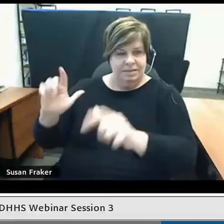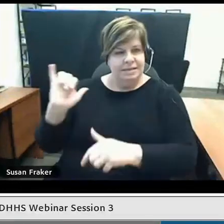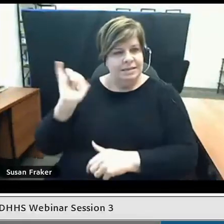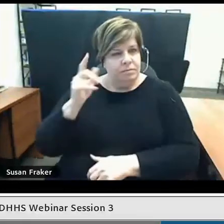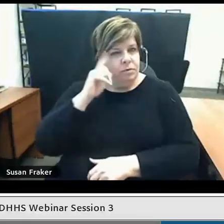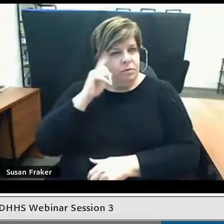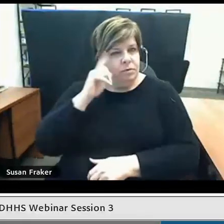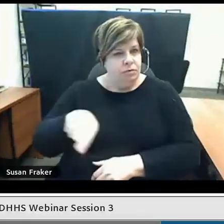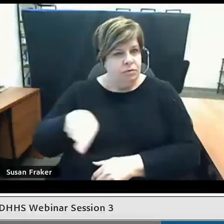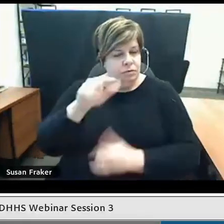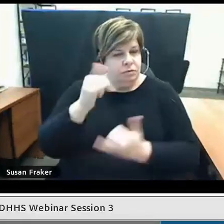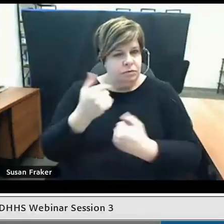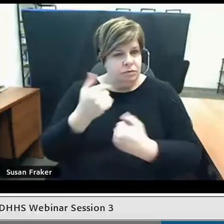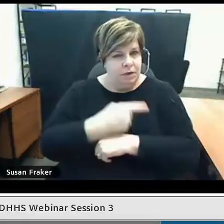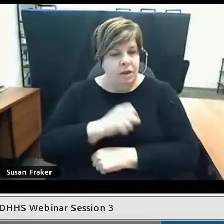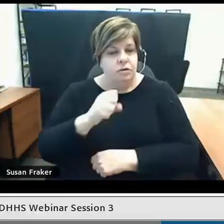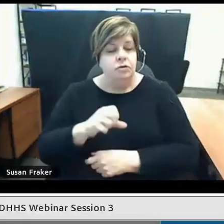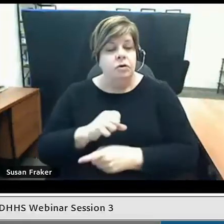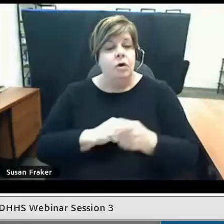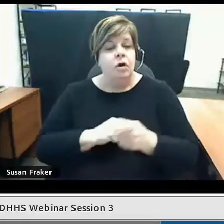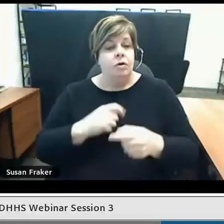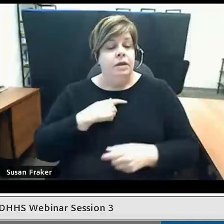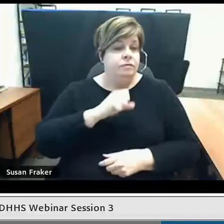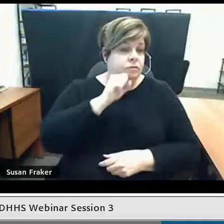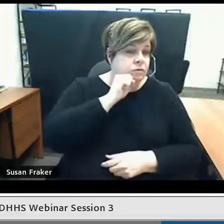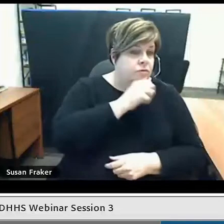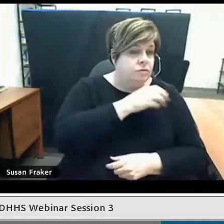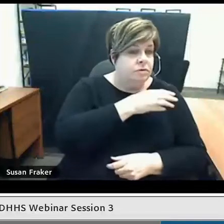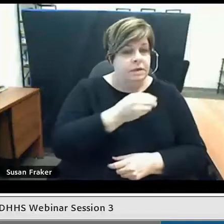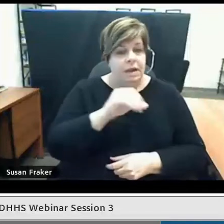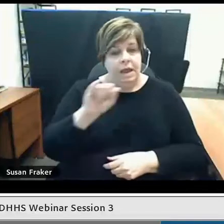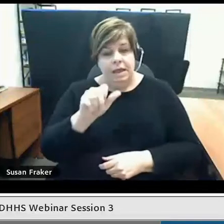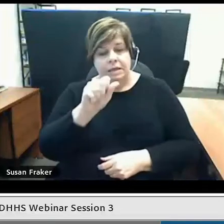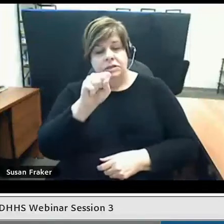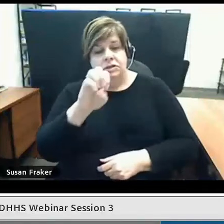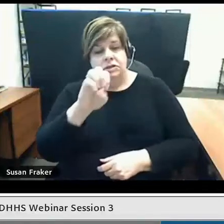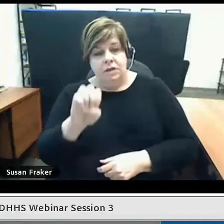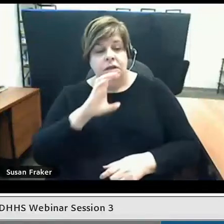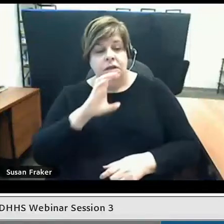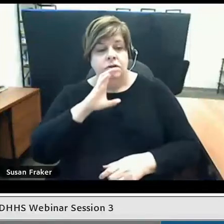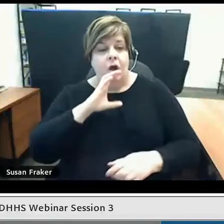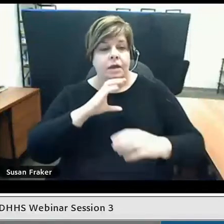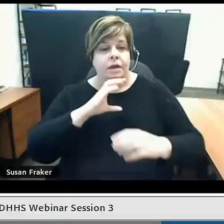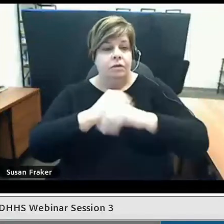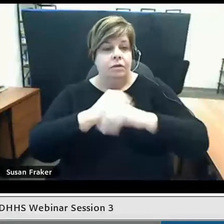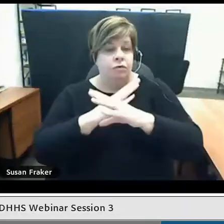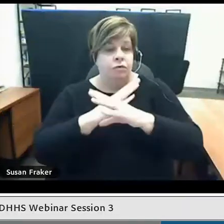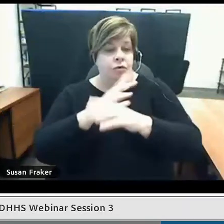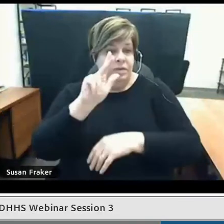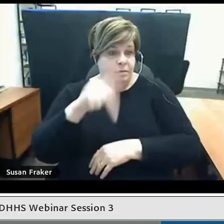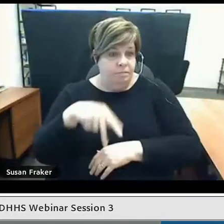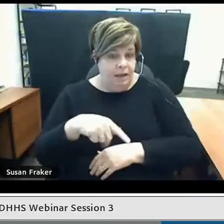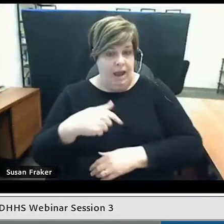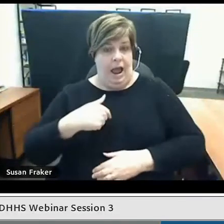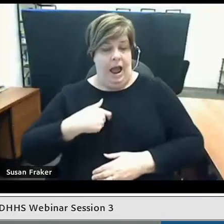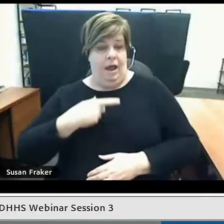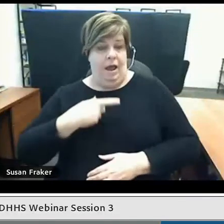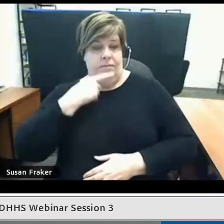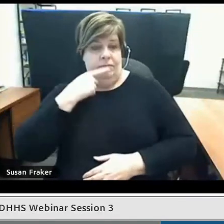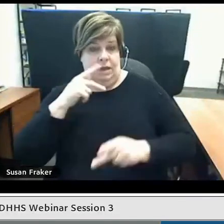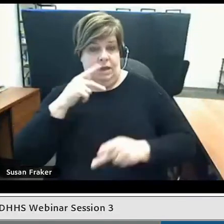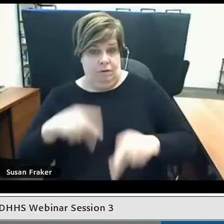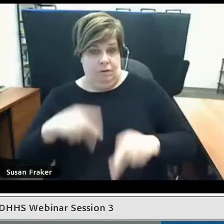let's assume that Jesse and Susan are speaking through video phone, and I'm the hearing person. So I